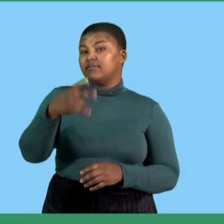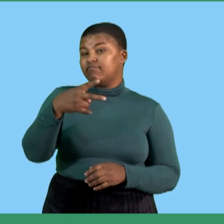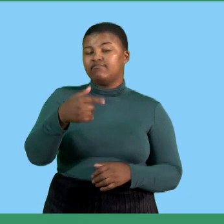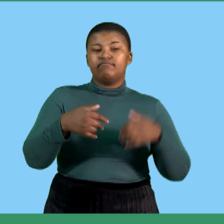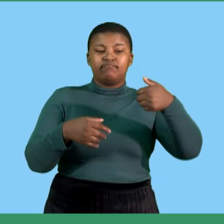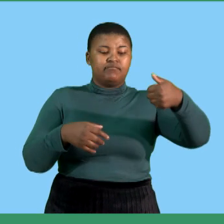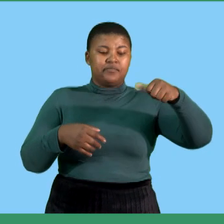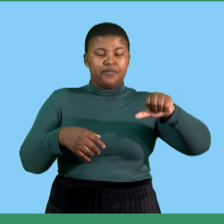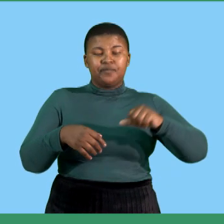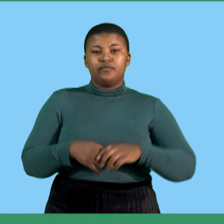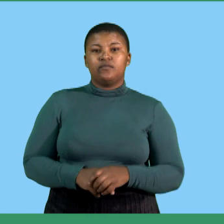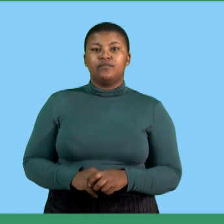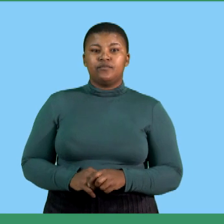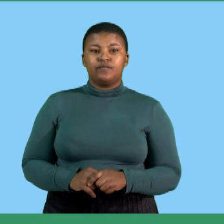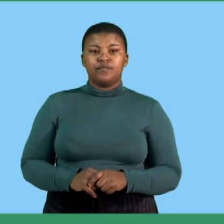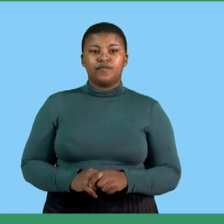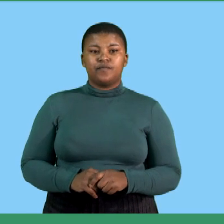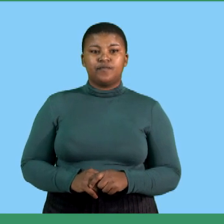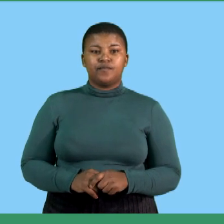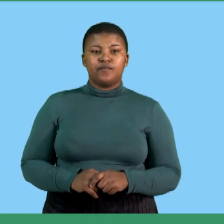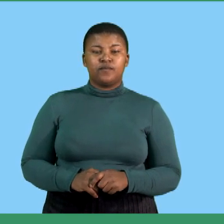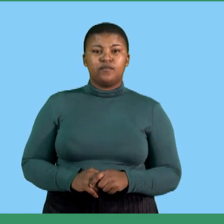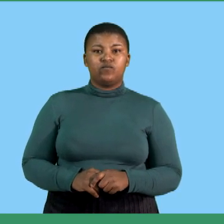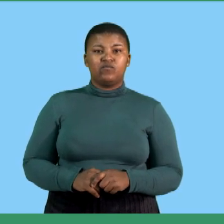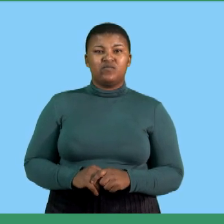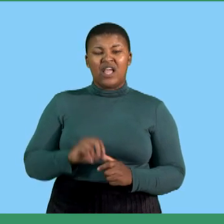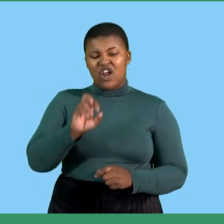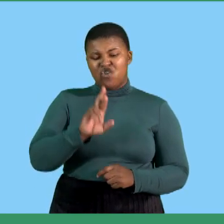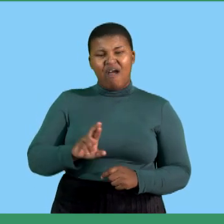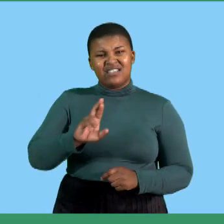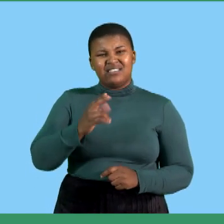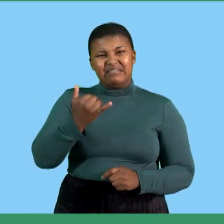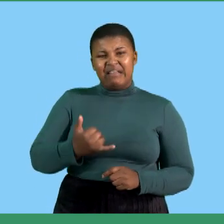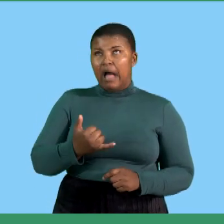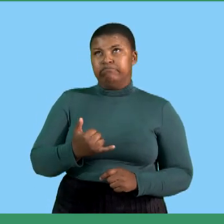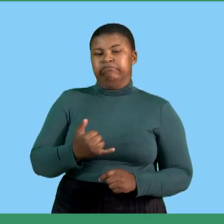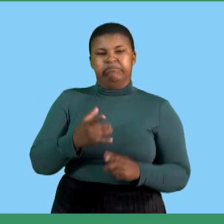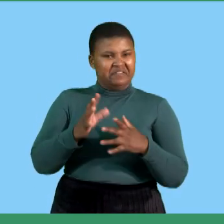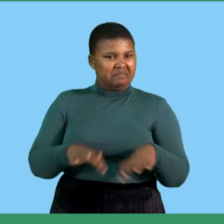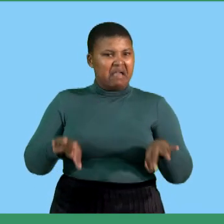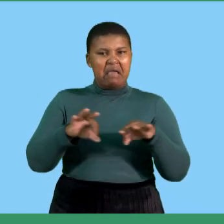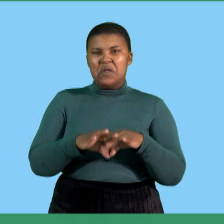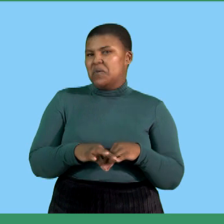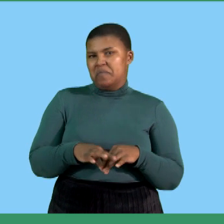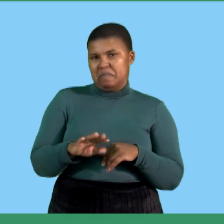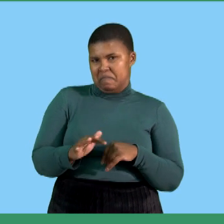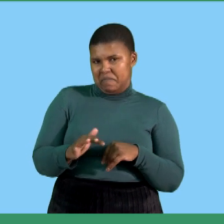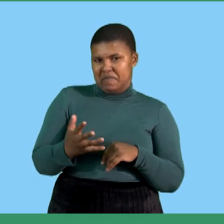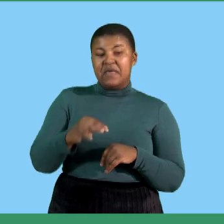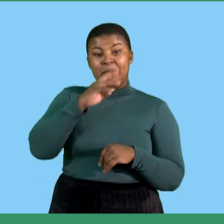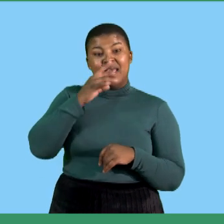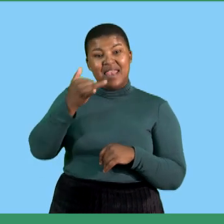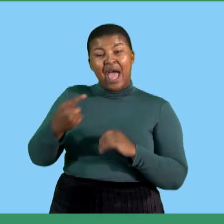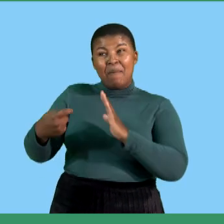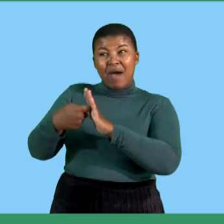so that is our second problem, market environment. The last one, the weakening rand.